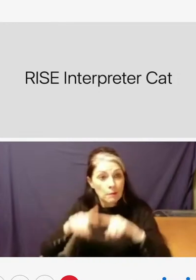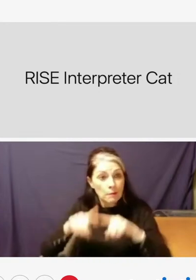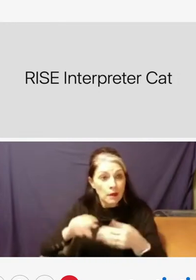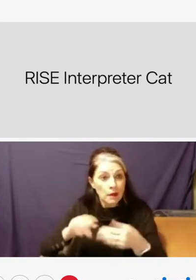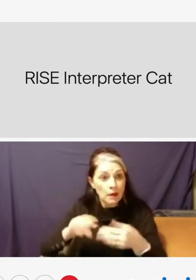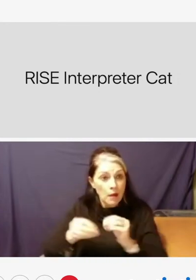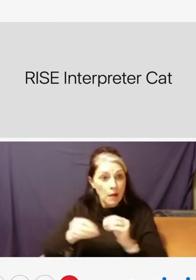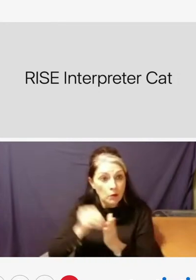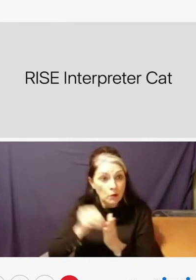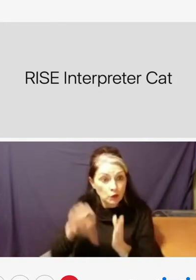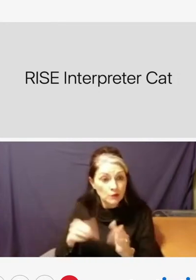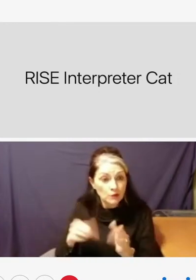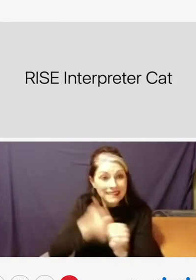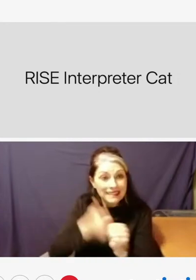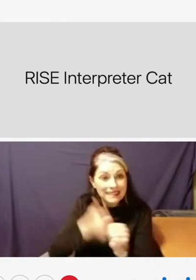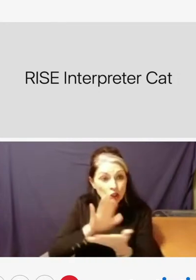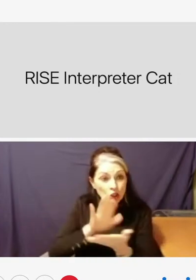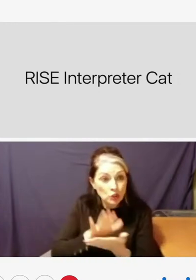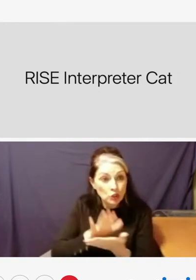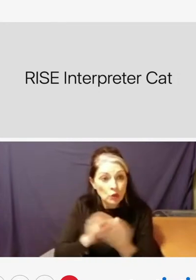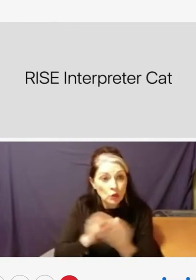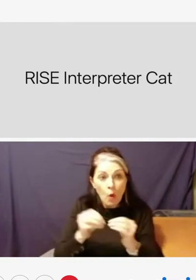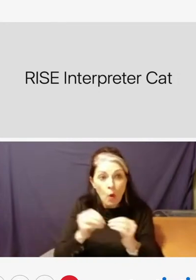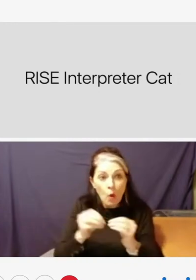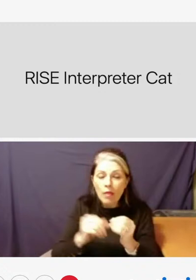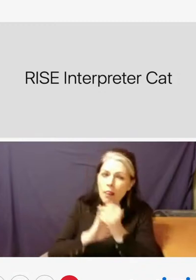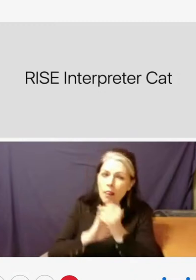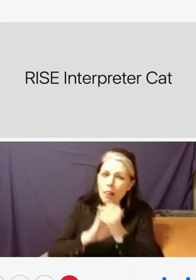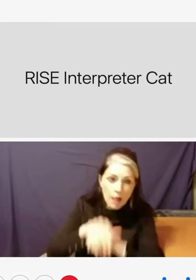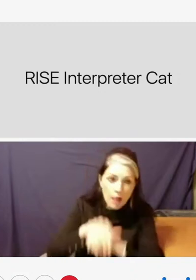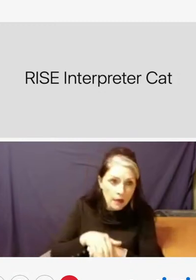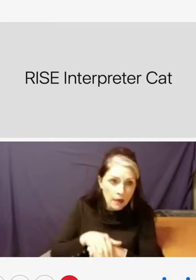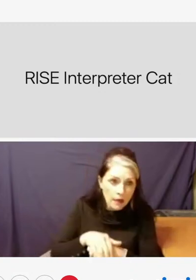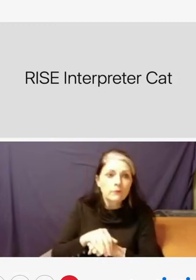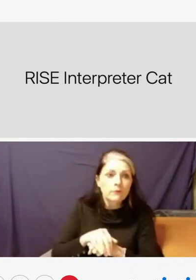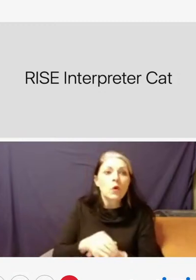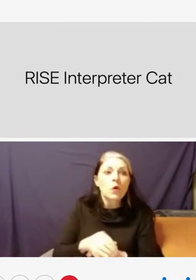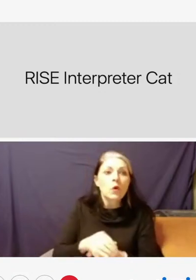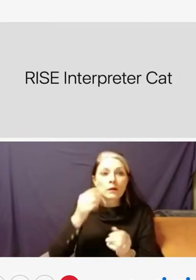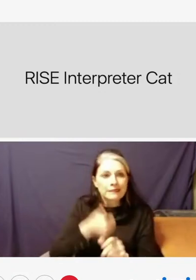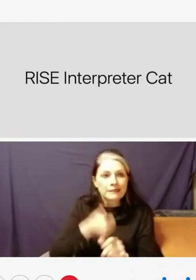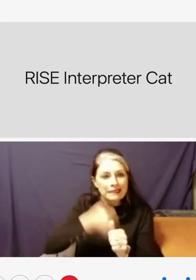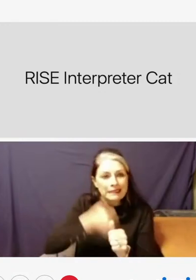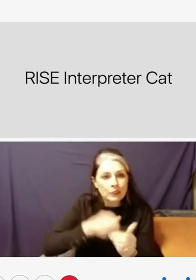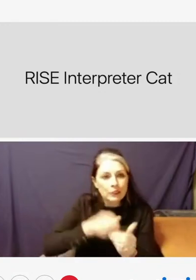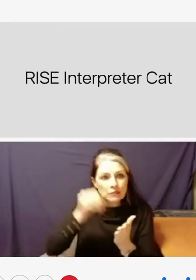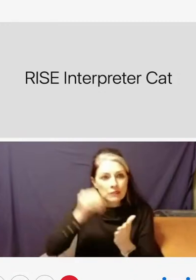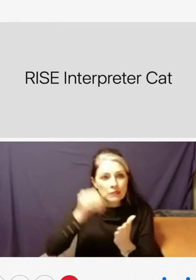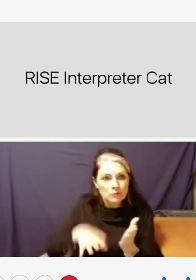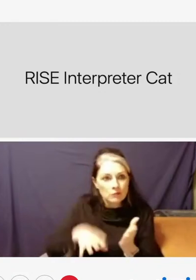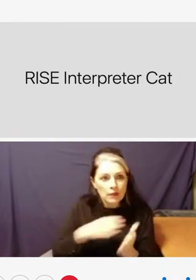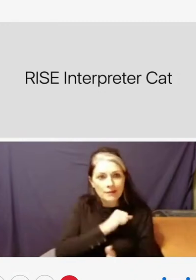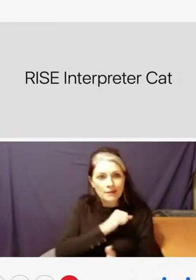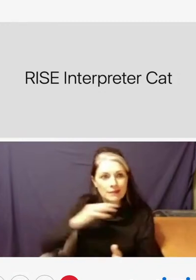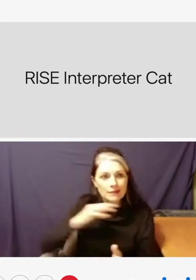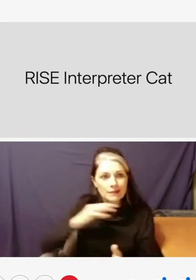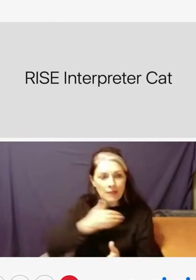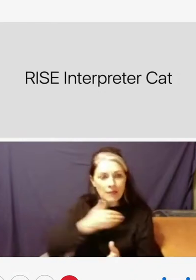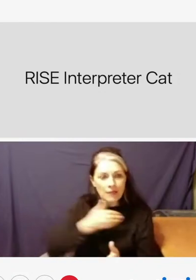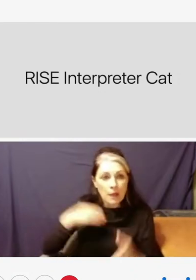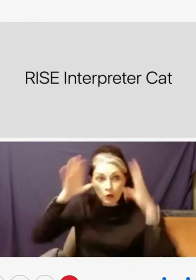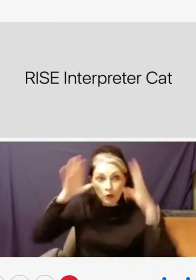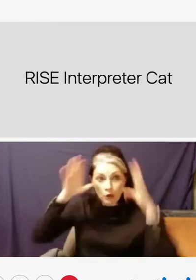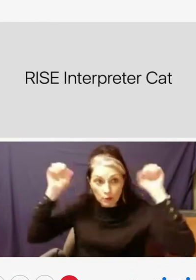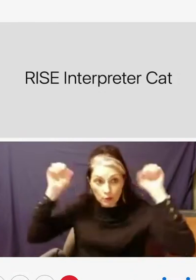each school got more than enough for one per staff member or student uh schools the principes made decisions depending on I